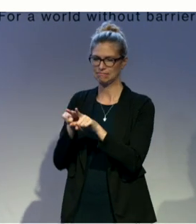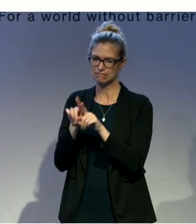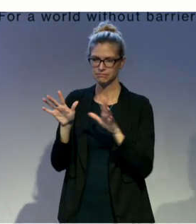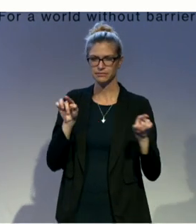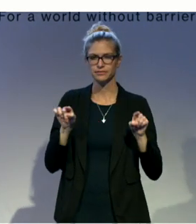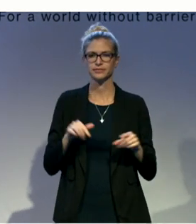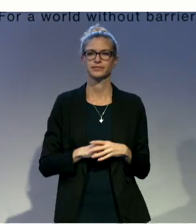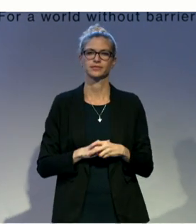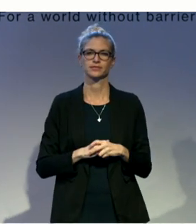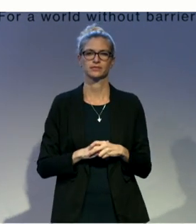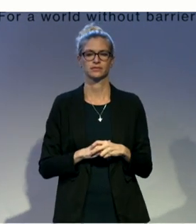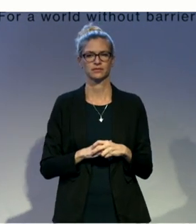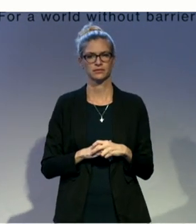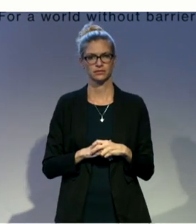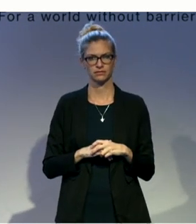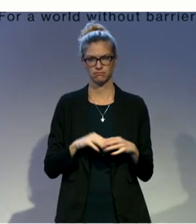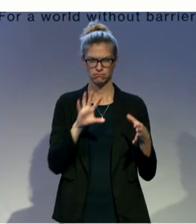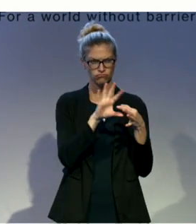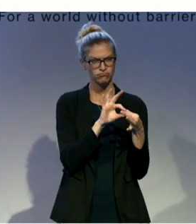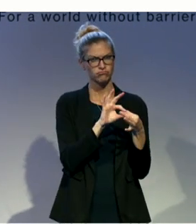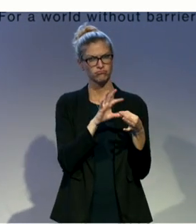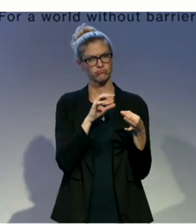and safe life.